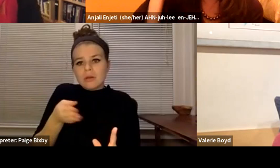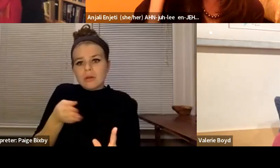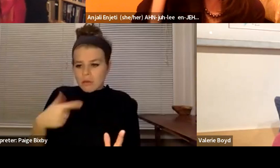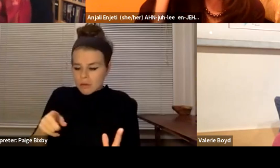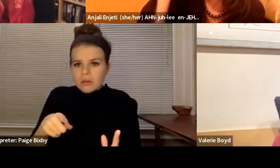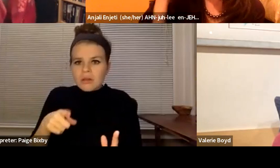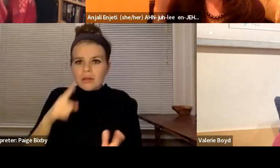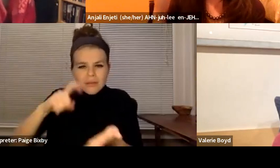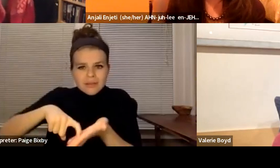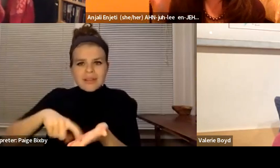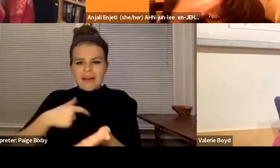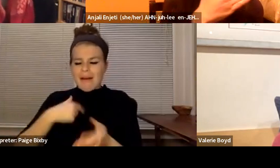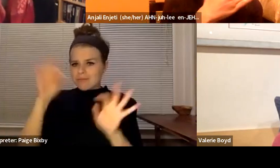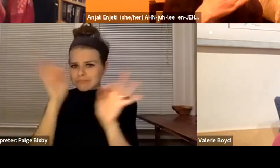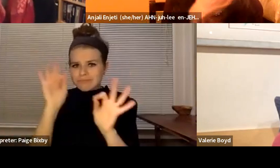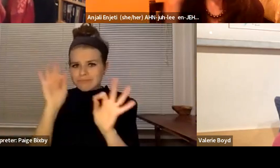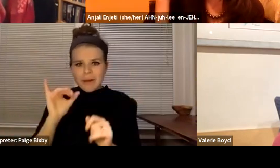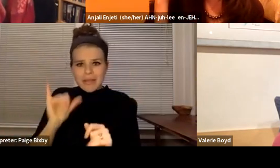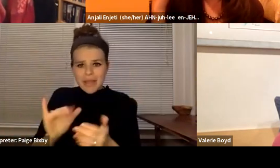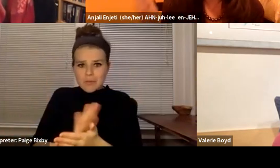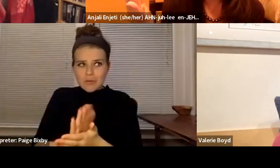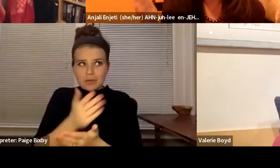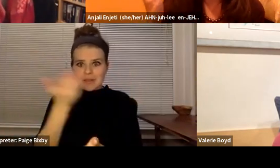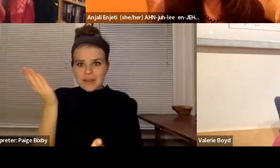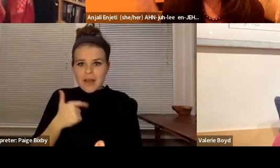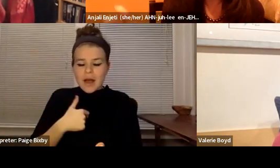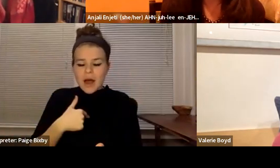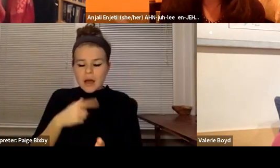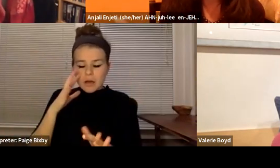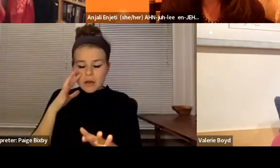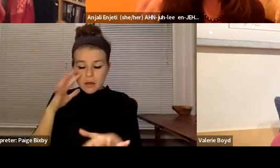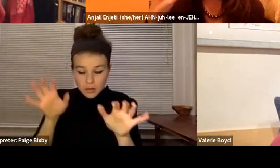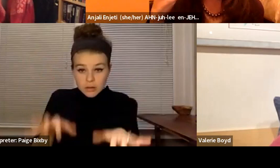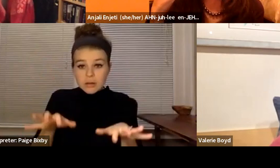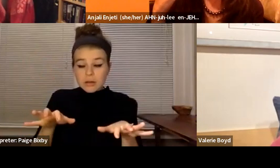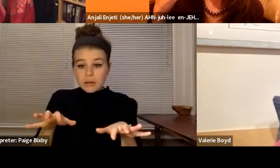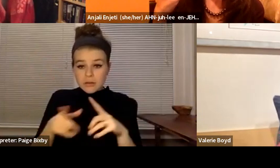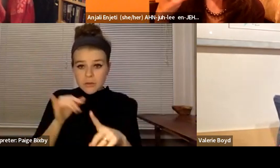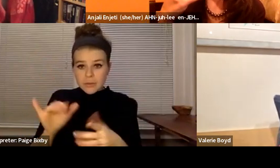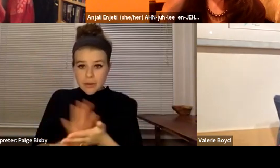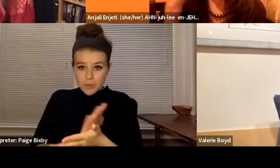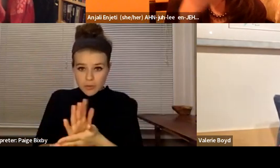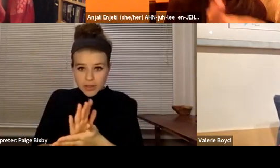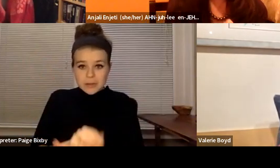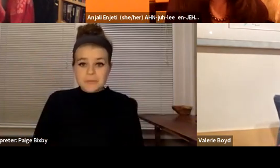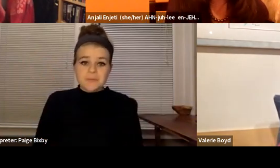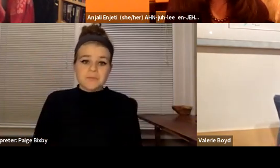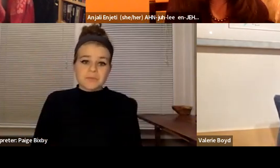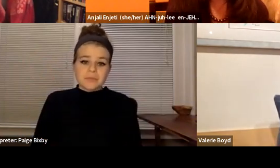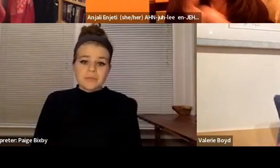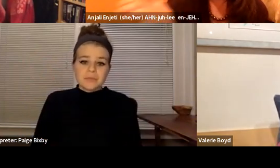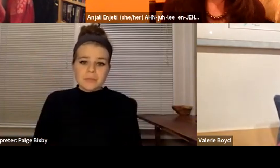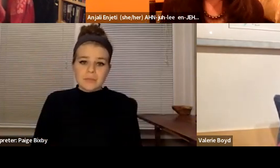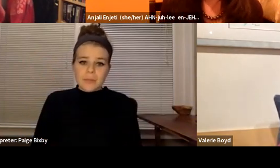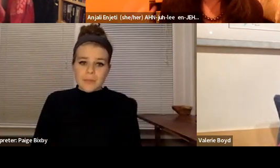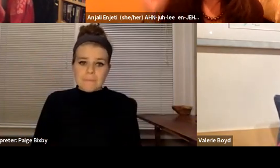existed. And I was just blown away by it. And you know, for the reasons